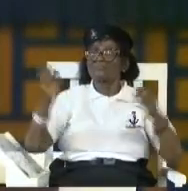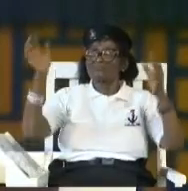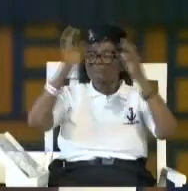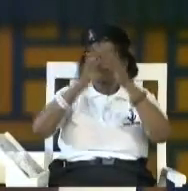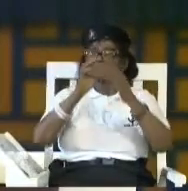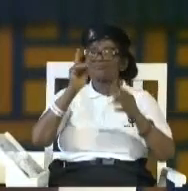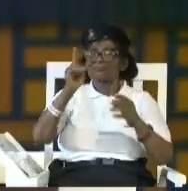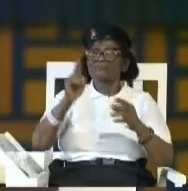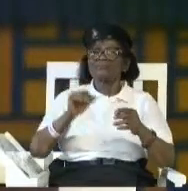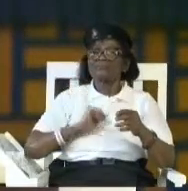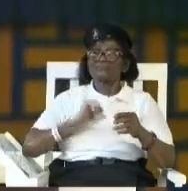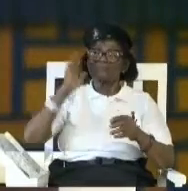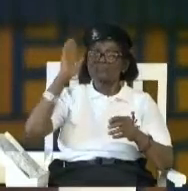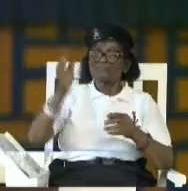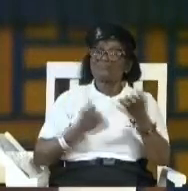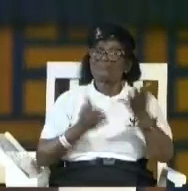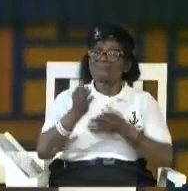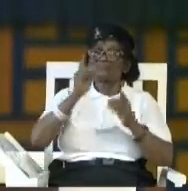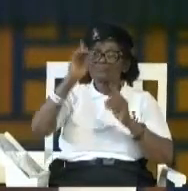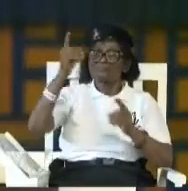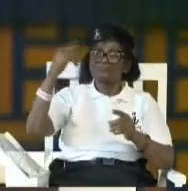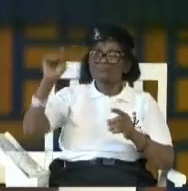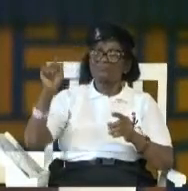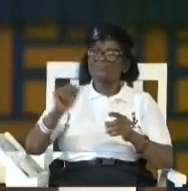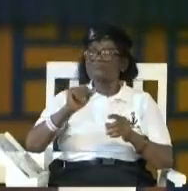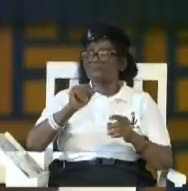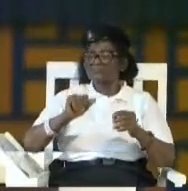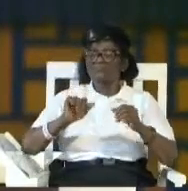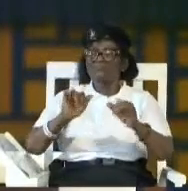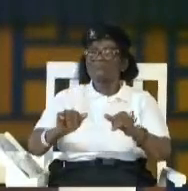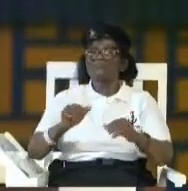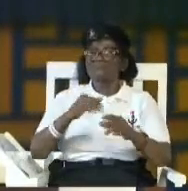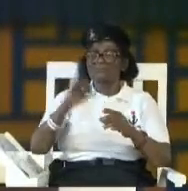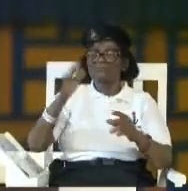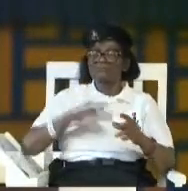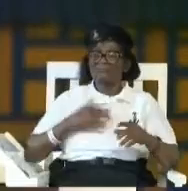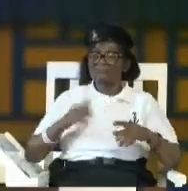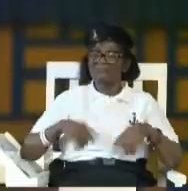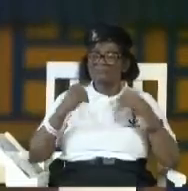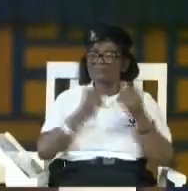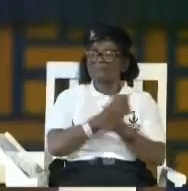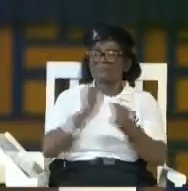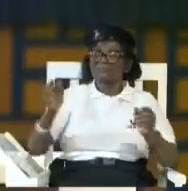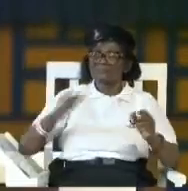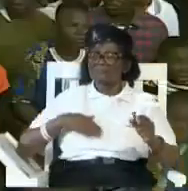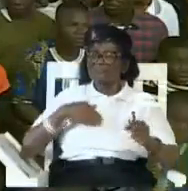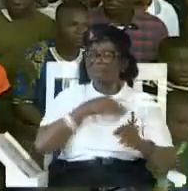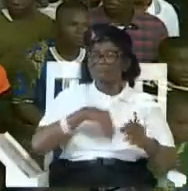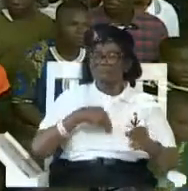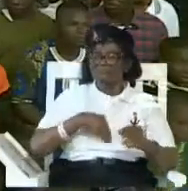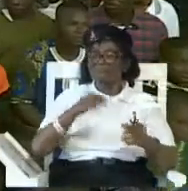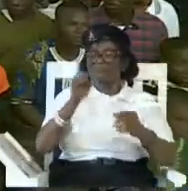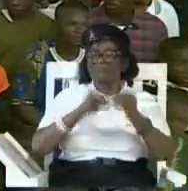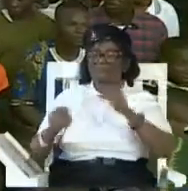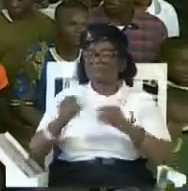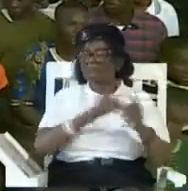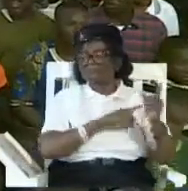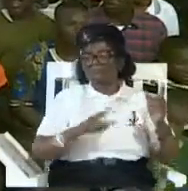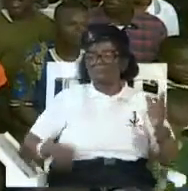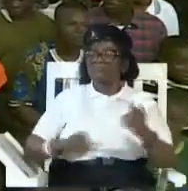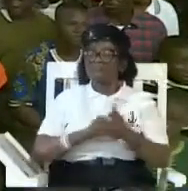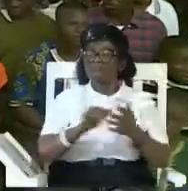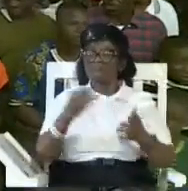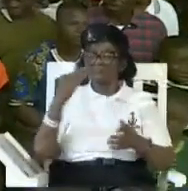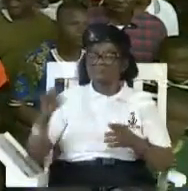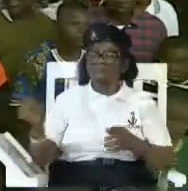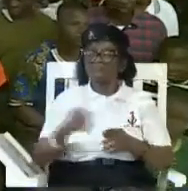And I will serve you for the rest of my life. Save my soul, O Lord. Those of you on the way, just keep